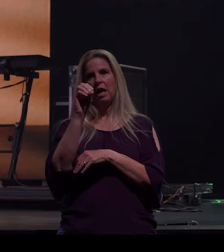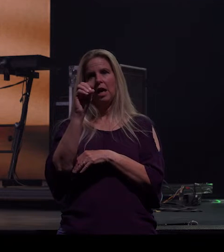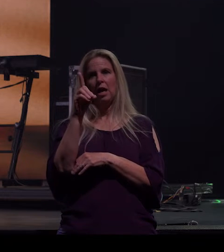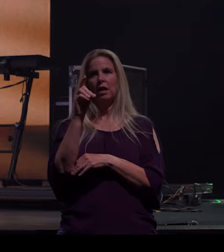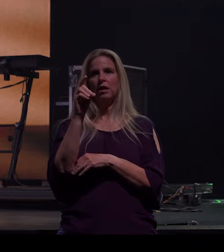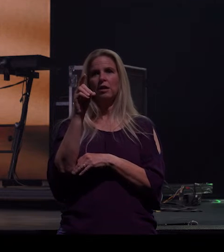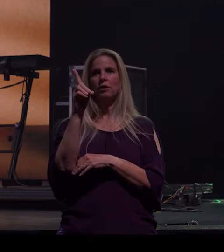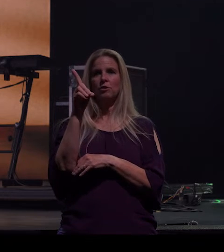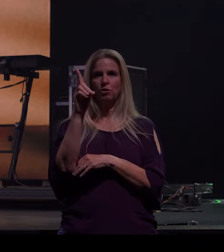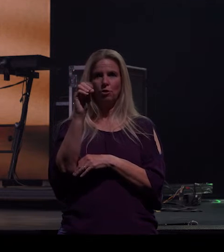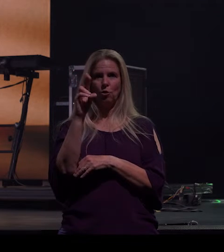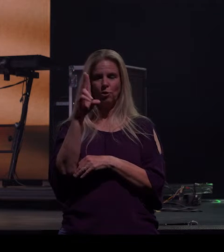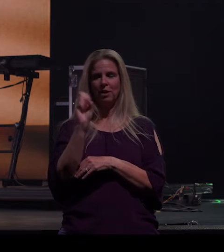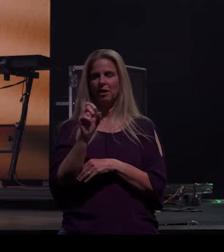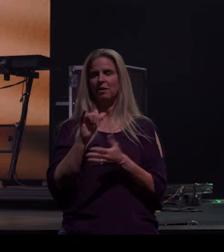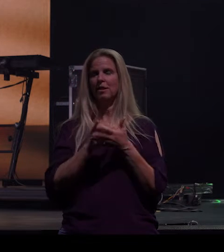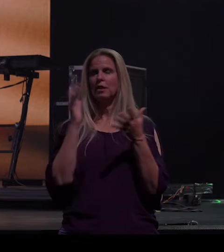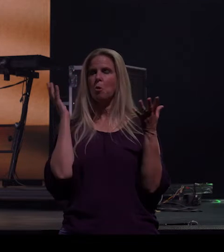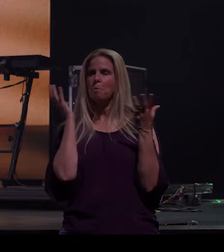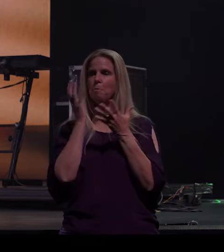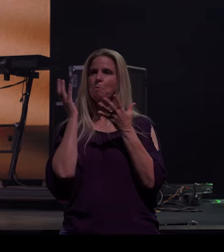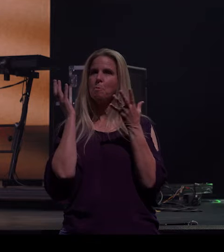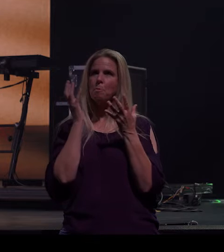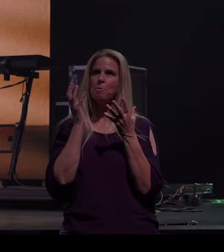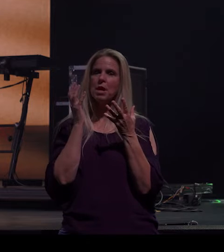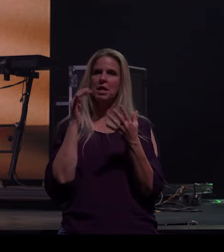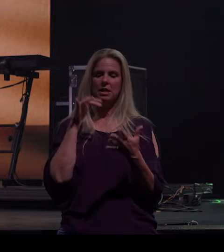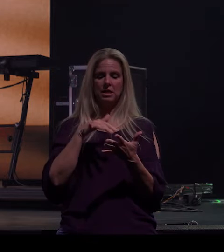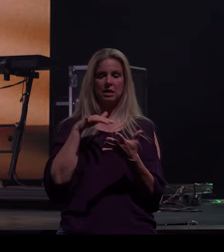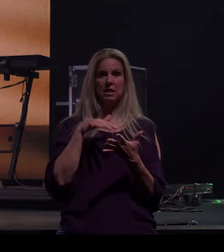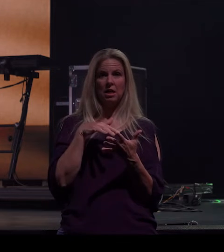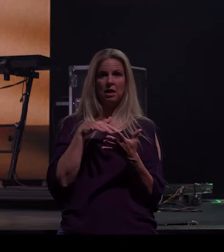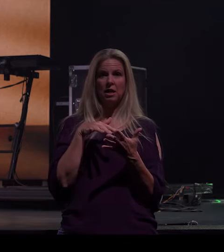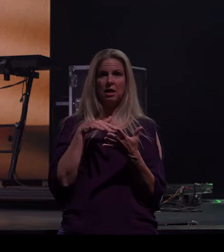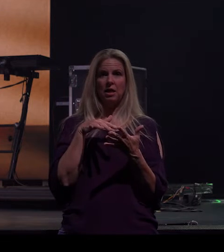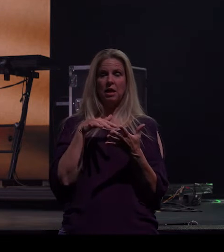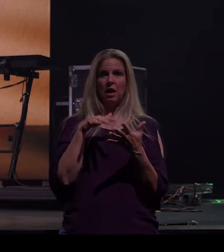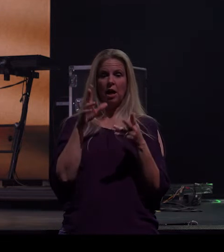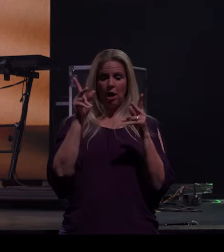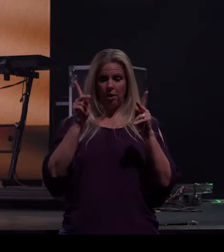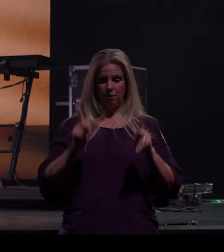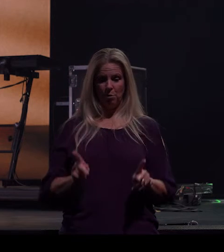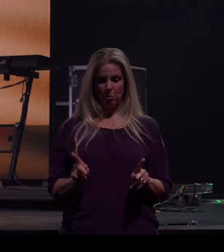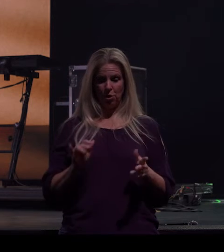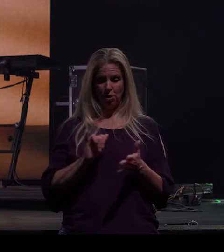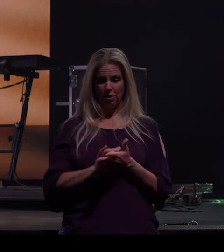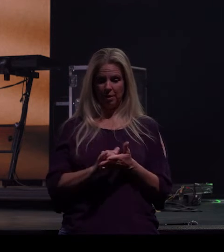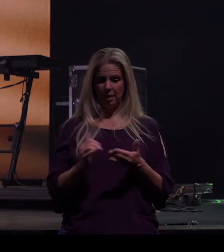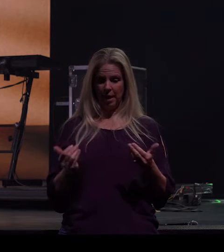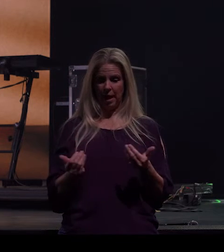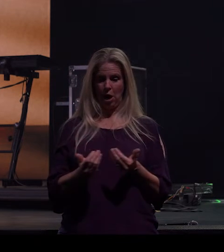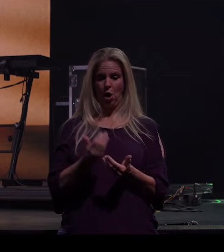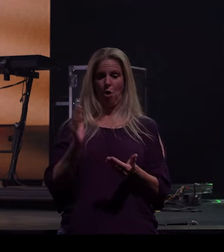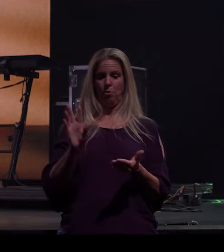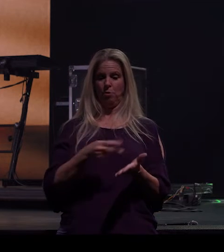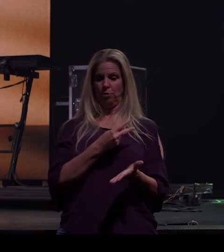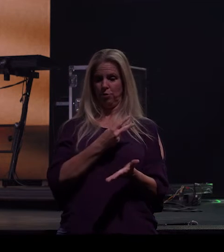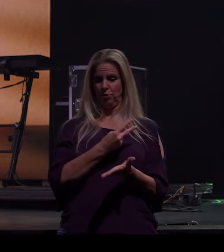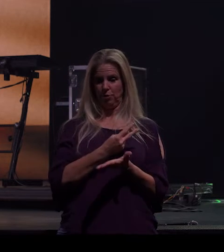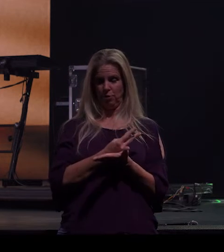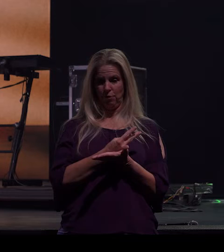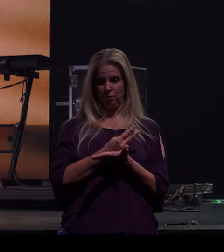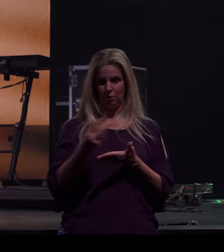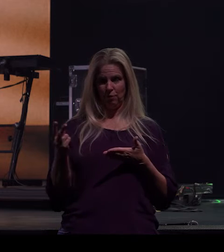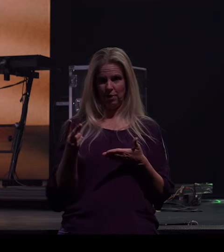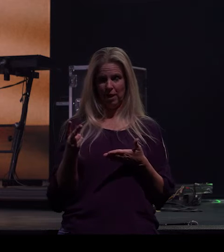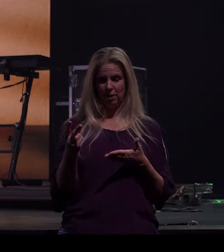an amazing case study to me of a person that almost failed to take advice and almost ruined